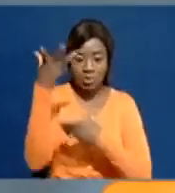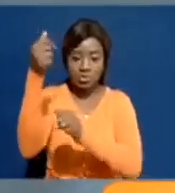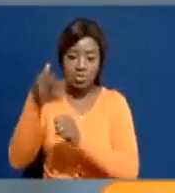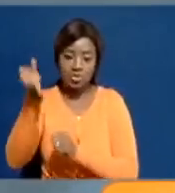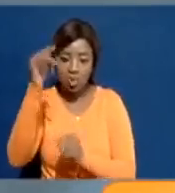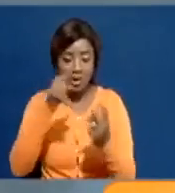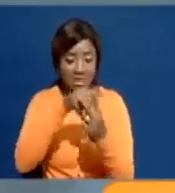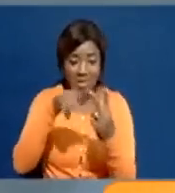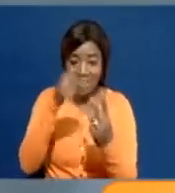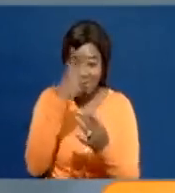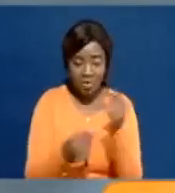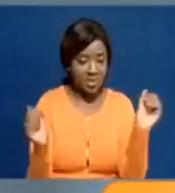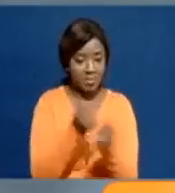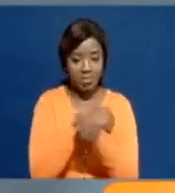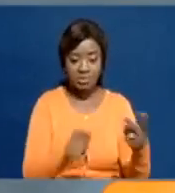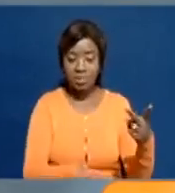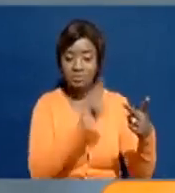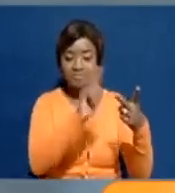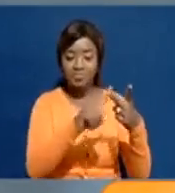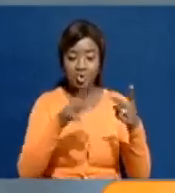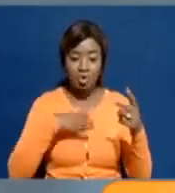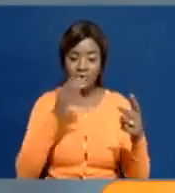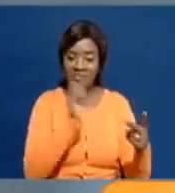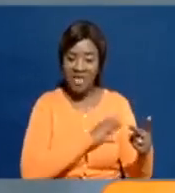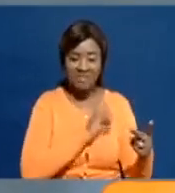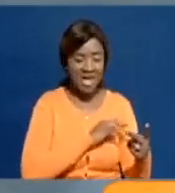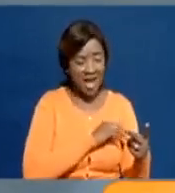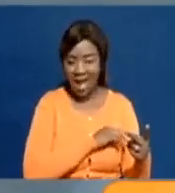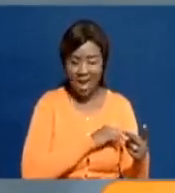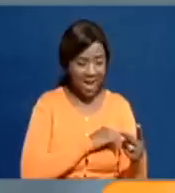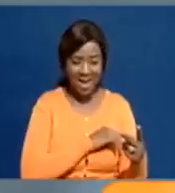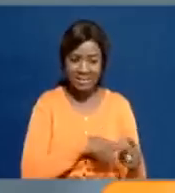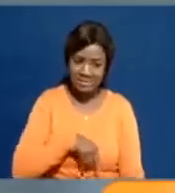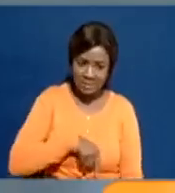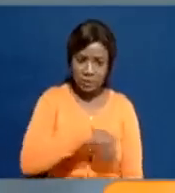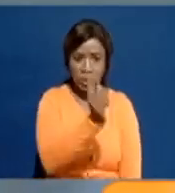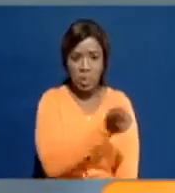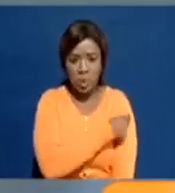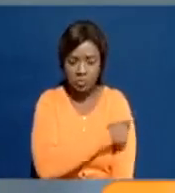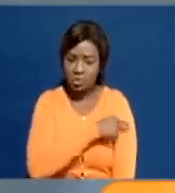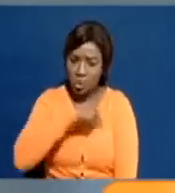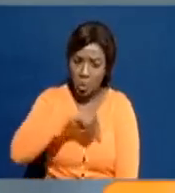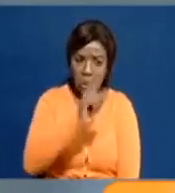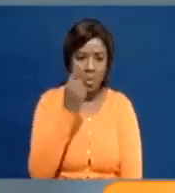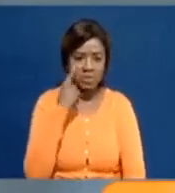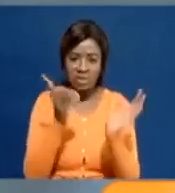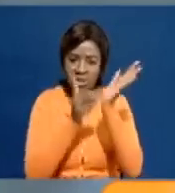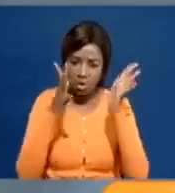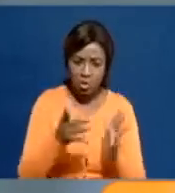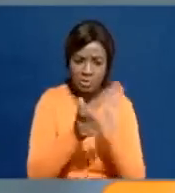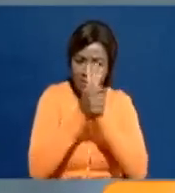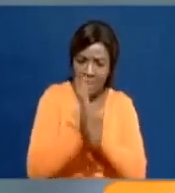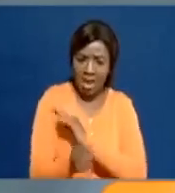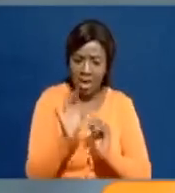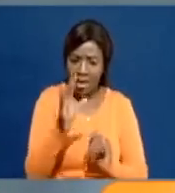can't do both. Number two, debunk your fear. Go for those checkups. Go to a specialist. Go to a doctor. It's better to know